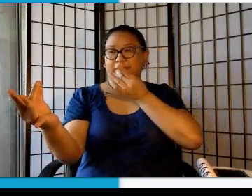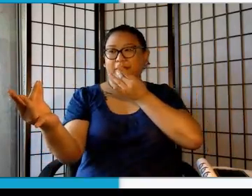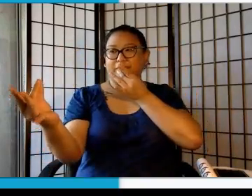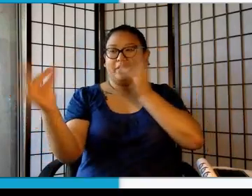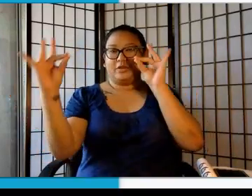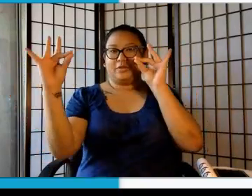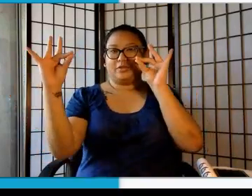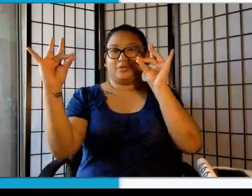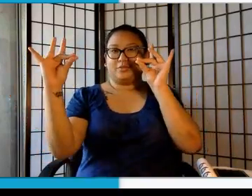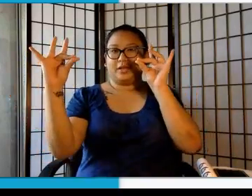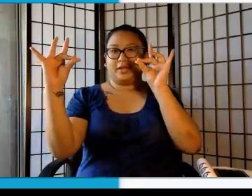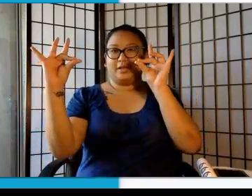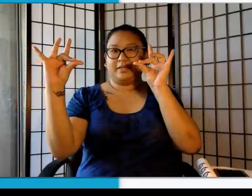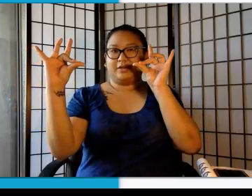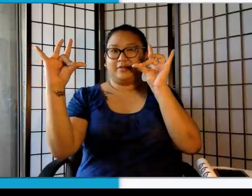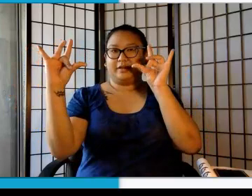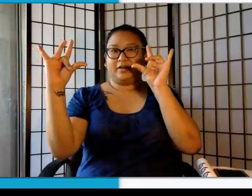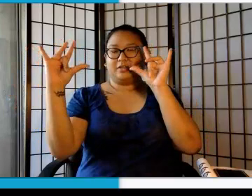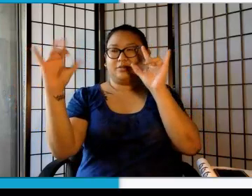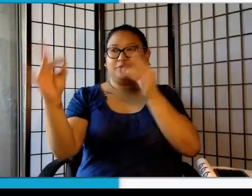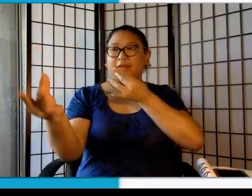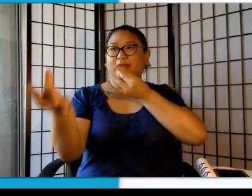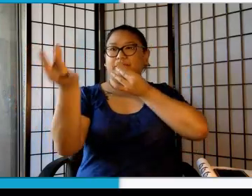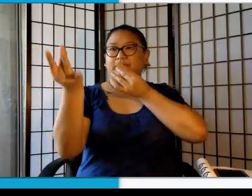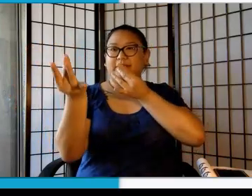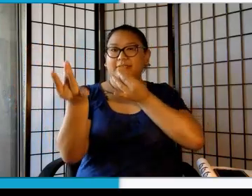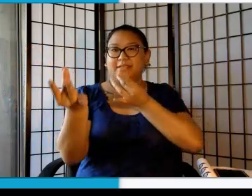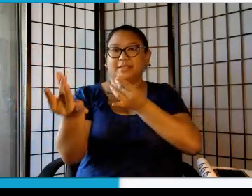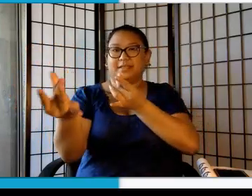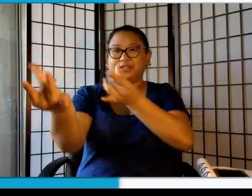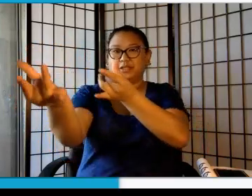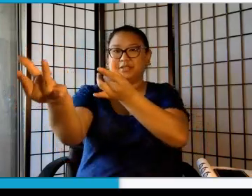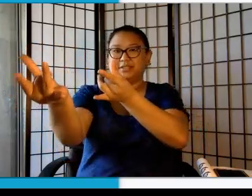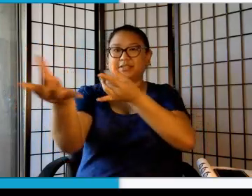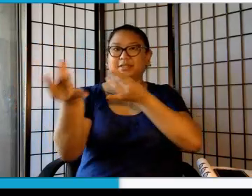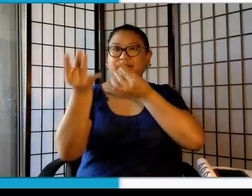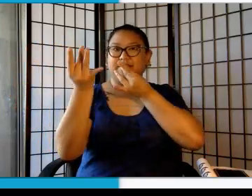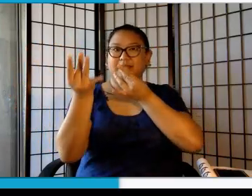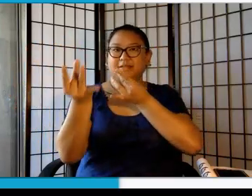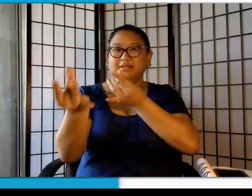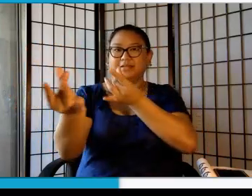by your mouth. You're going to rub down your fingers as you move out. Delicious.